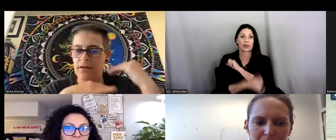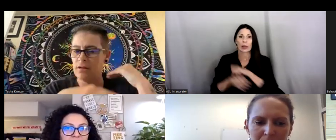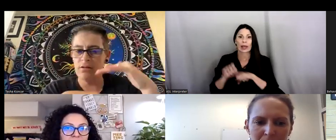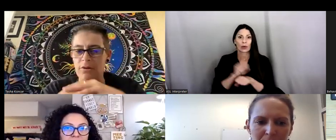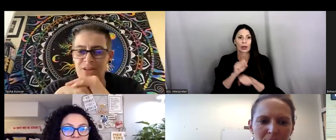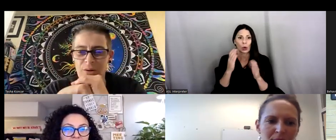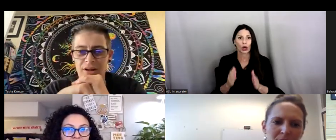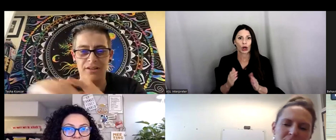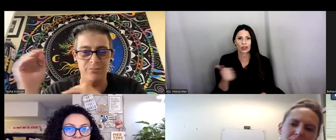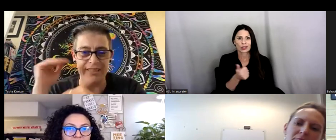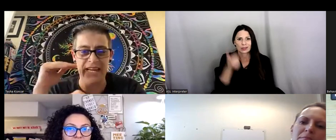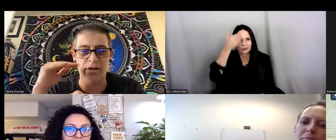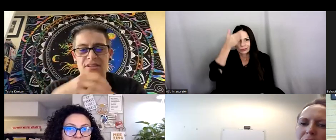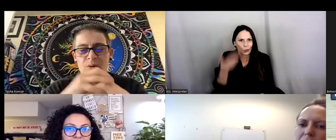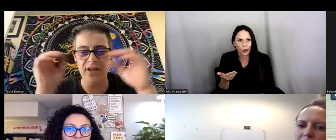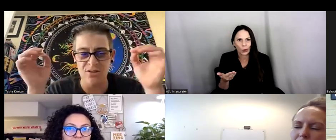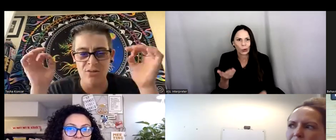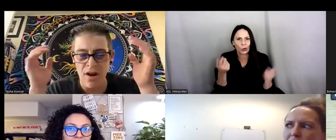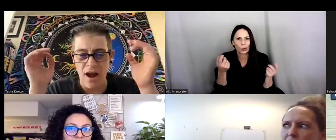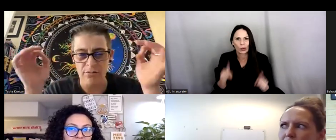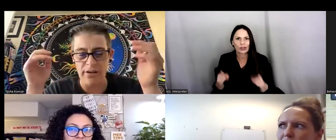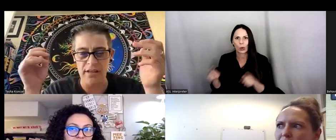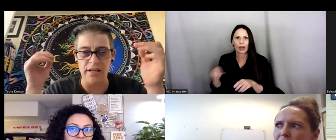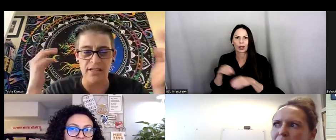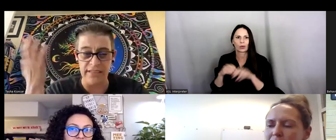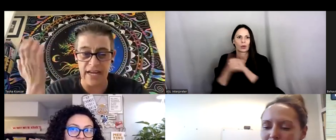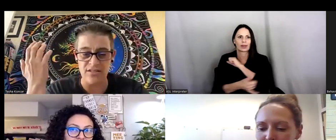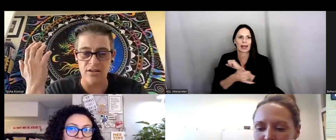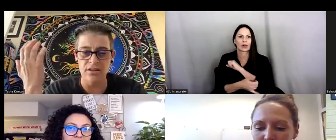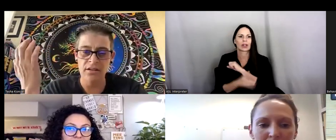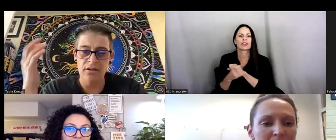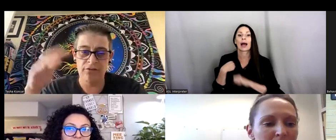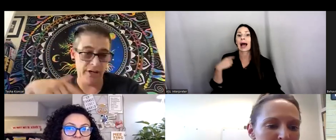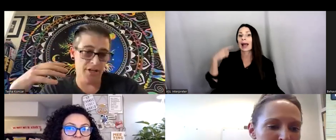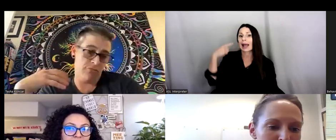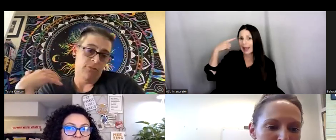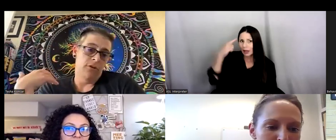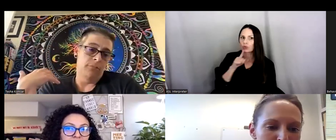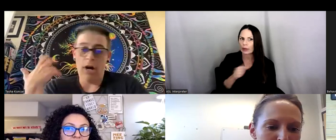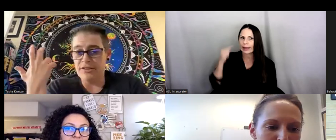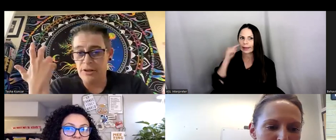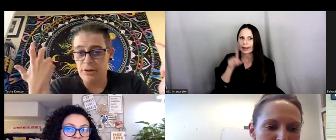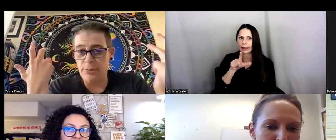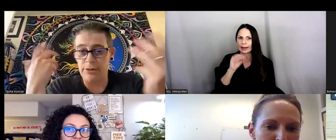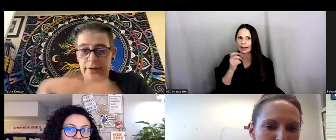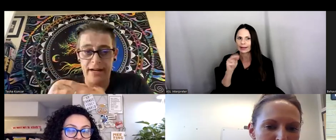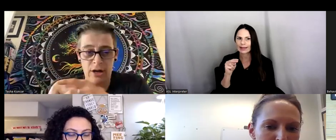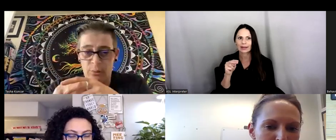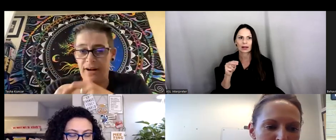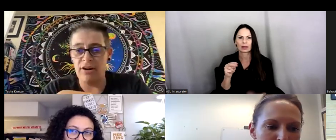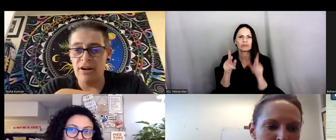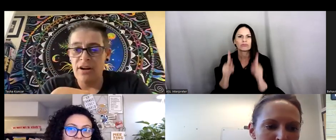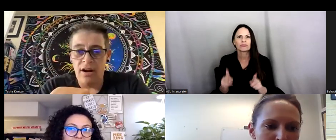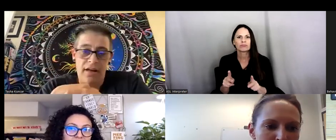like what's going on with the counties. So I really think like a liaison for each BASO or Ray